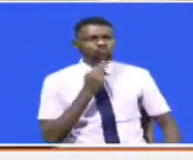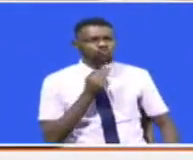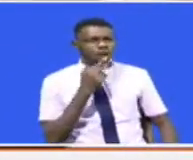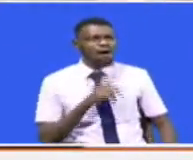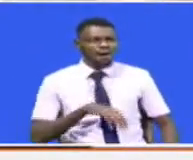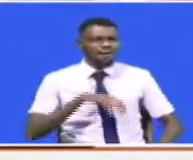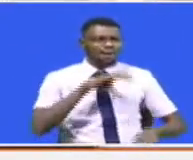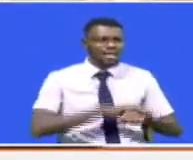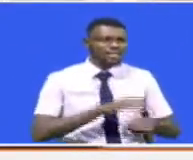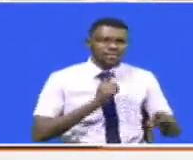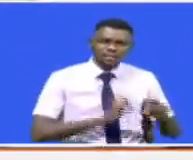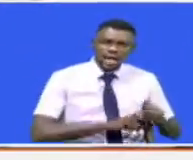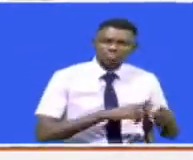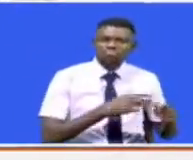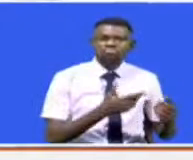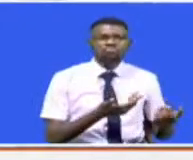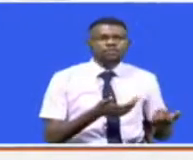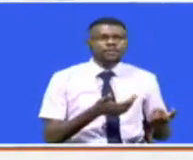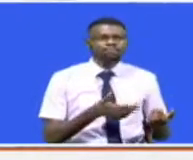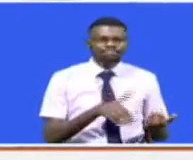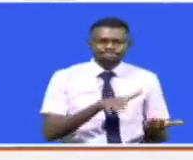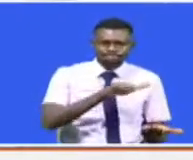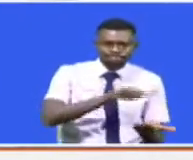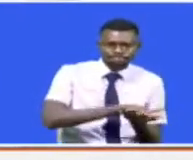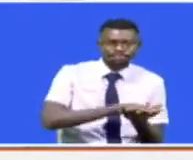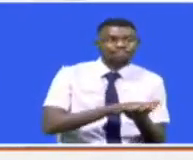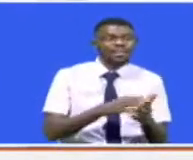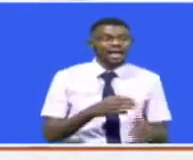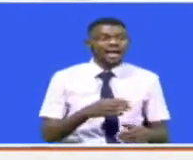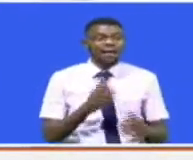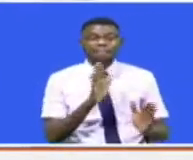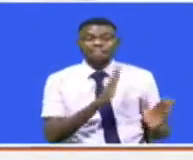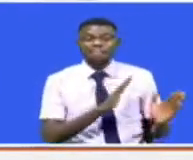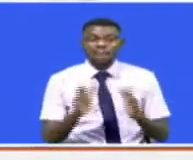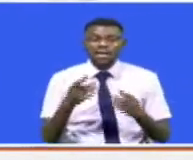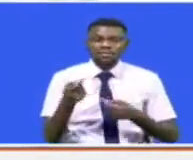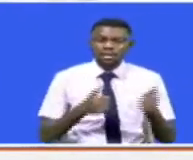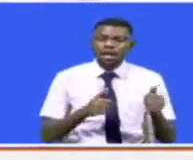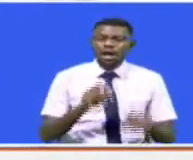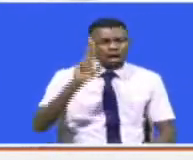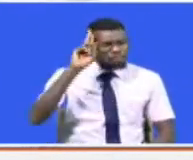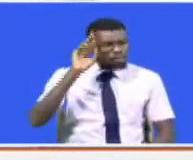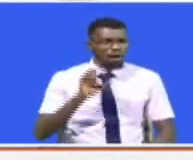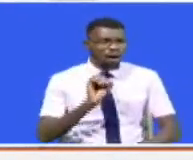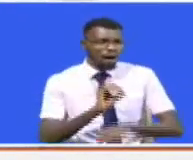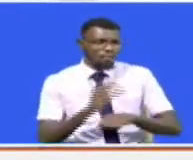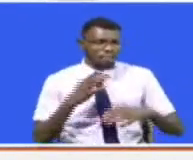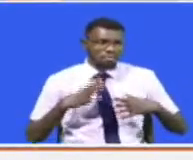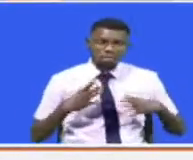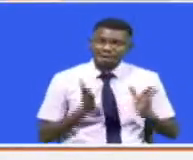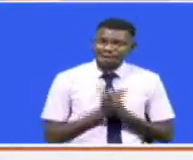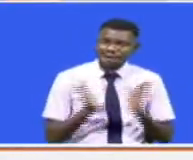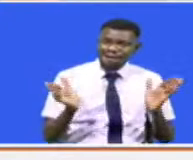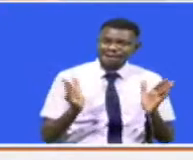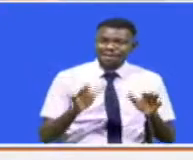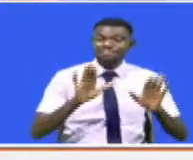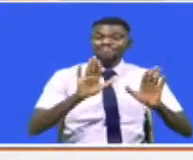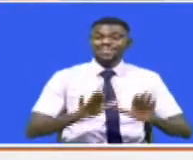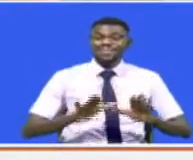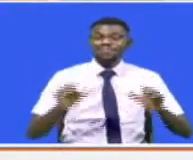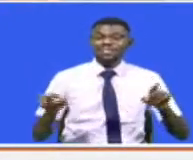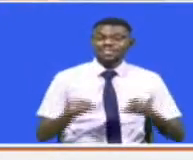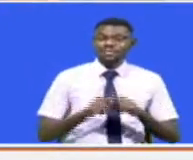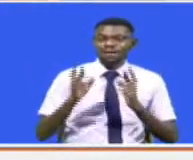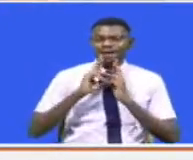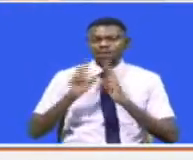it was repackaged for sale. The police urged members of the public to be on the lookout and report to authorities should they come